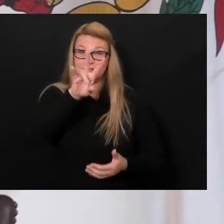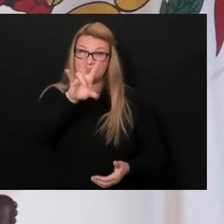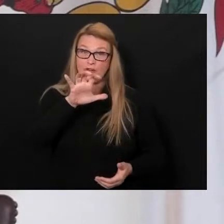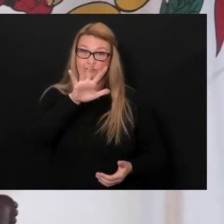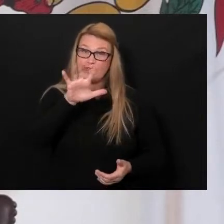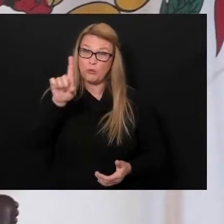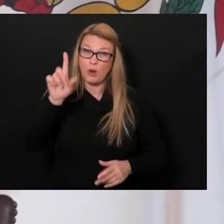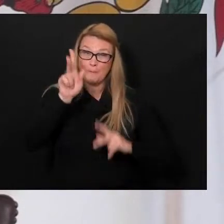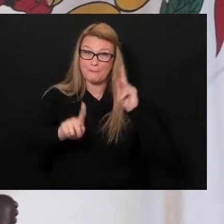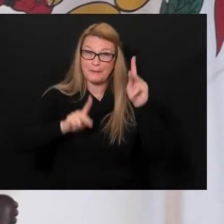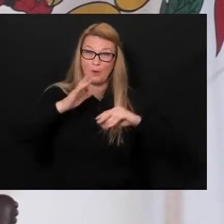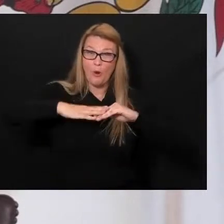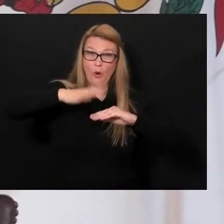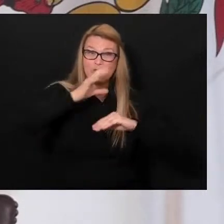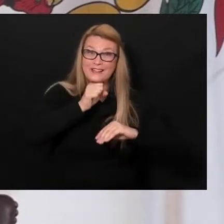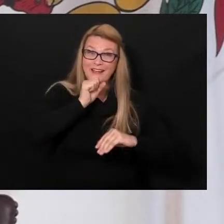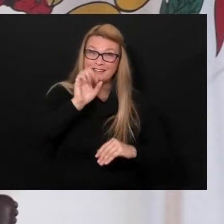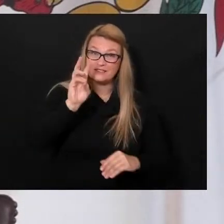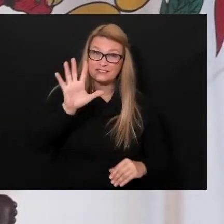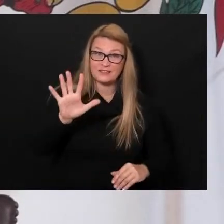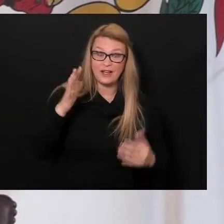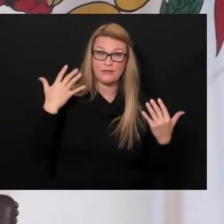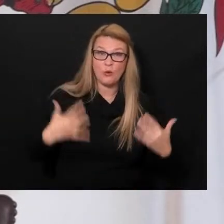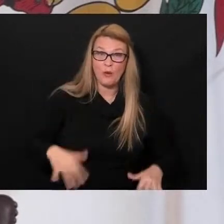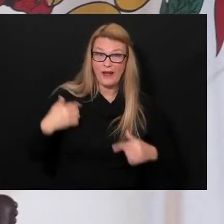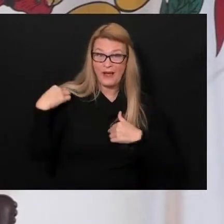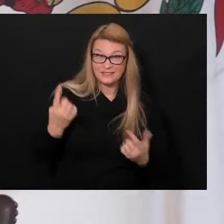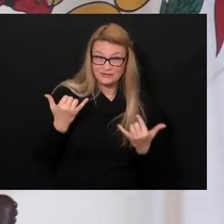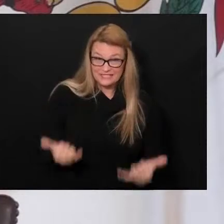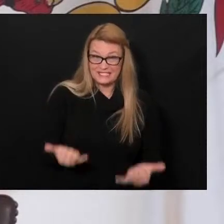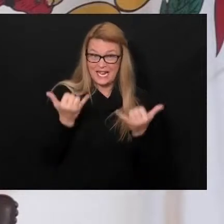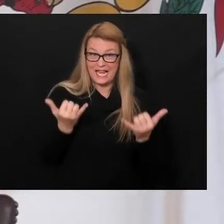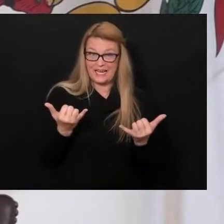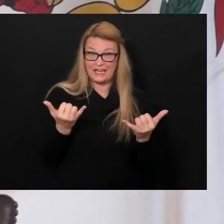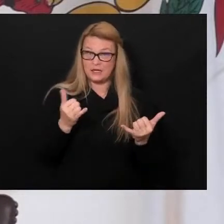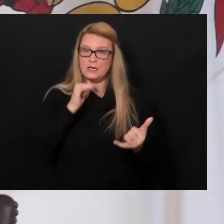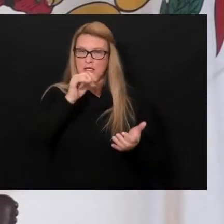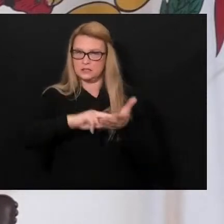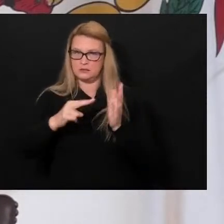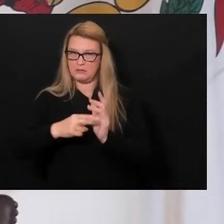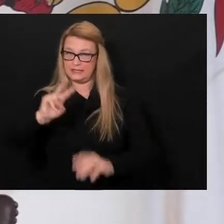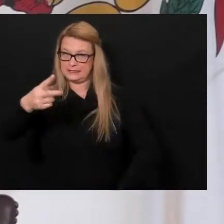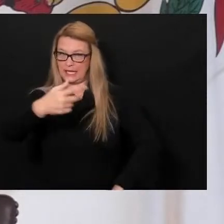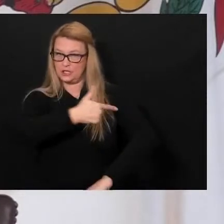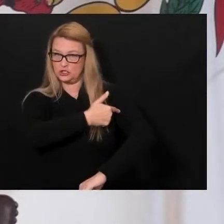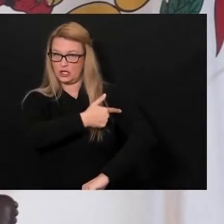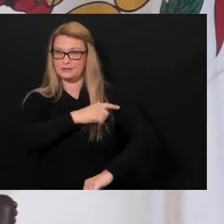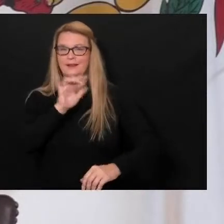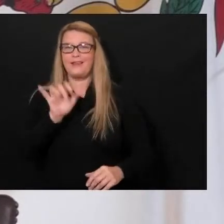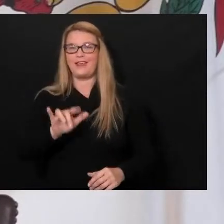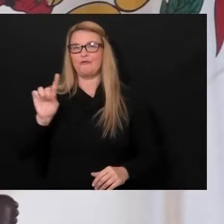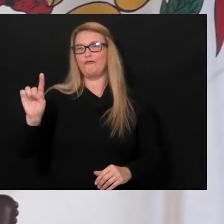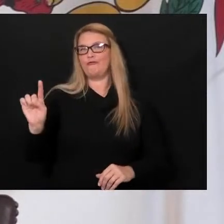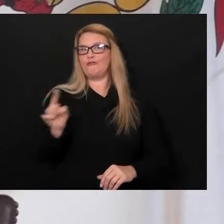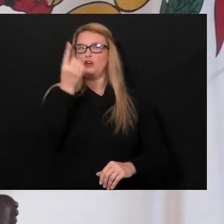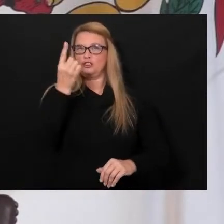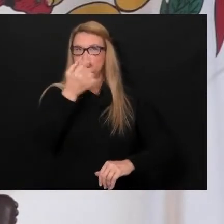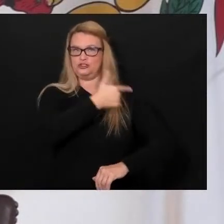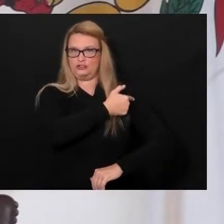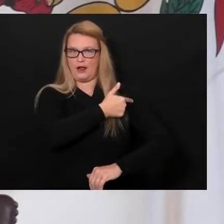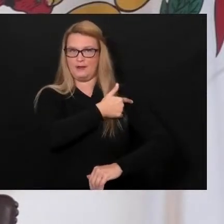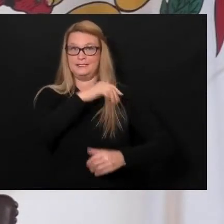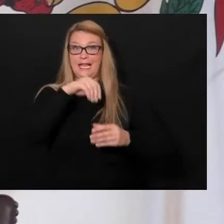73,751 shots as of today. Now, it doesn't count second shots. That's first round shots